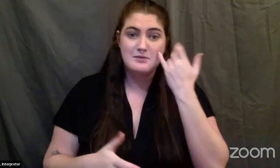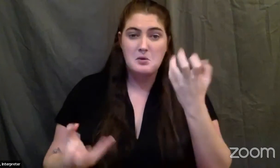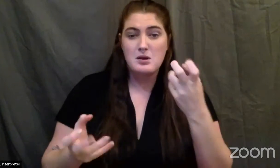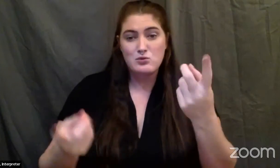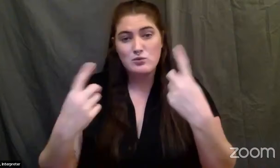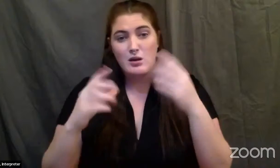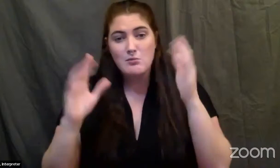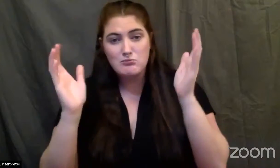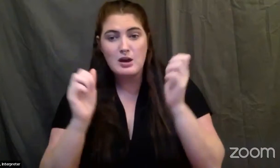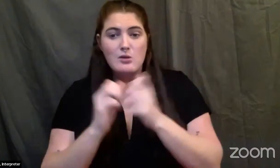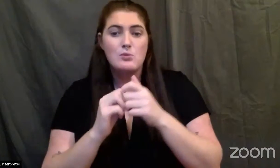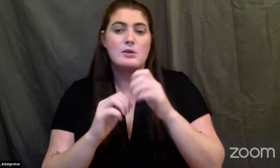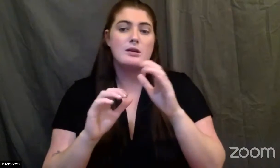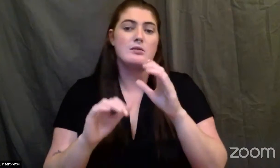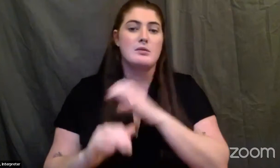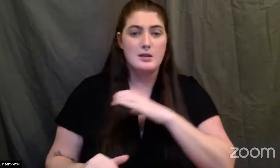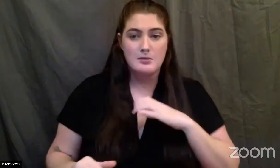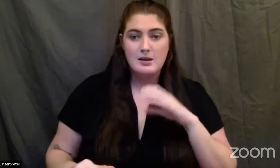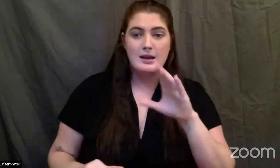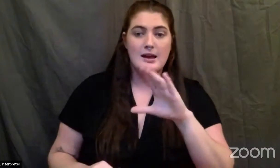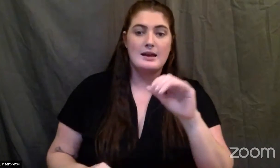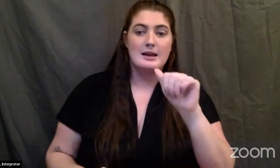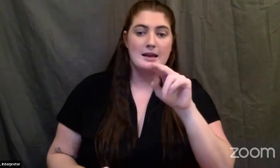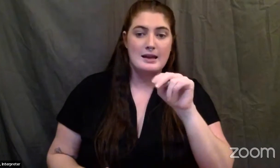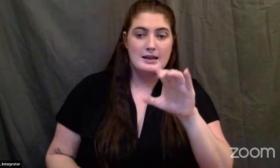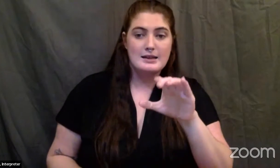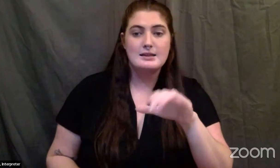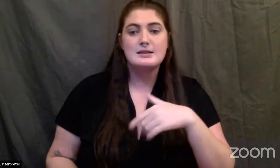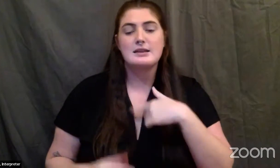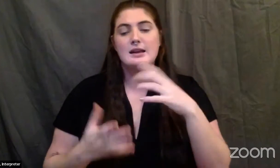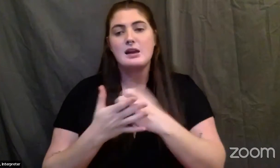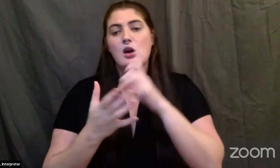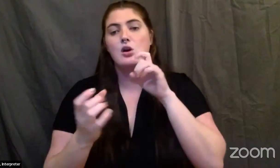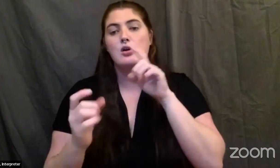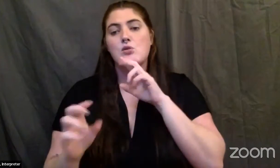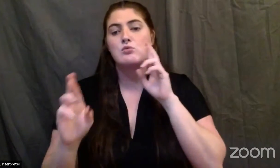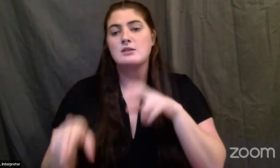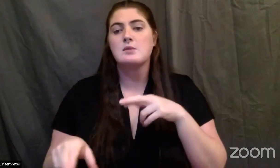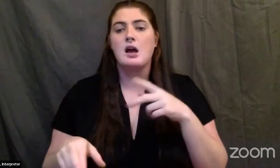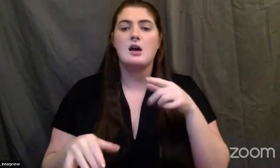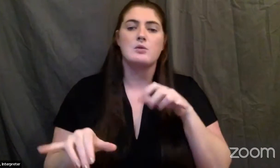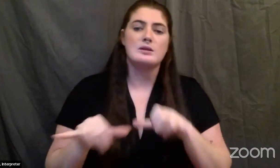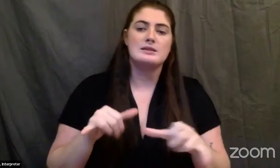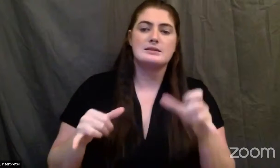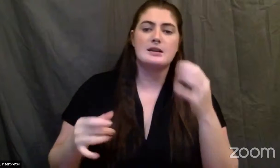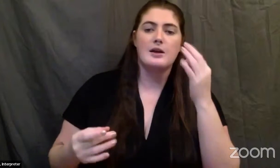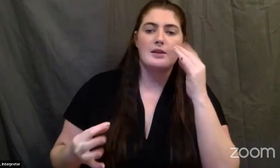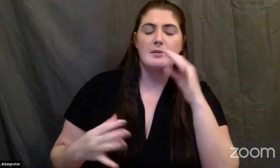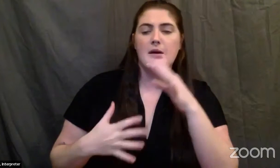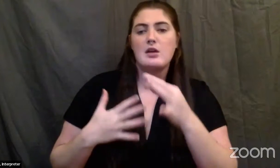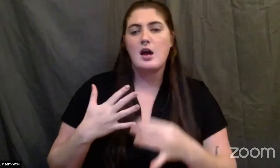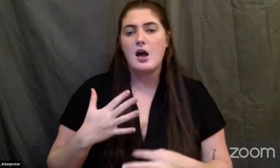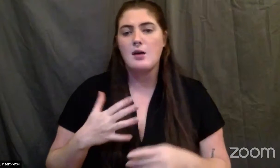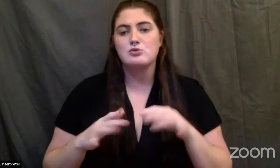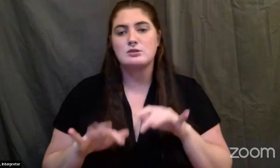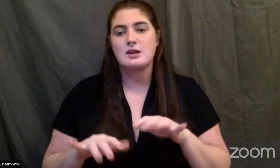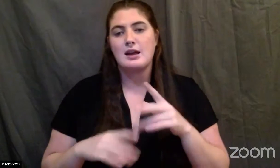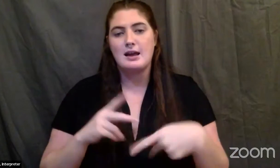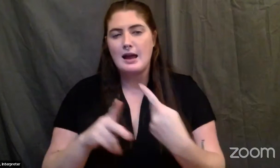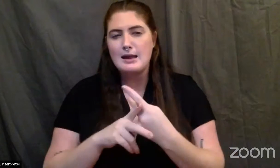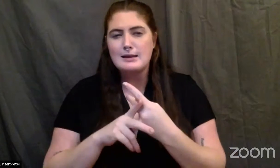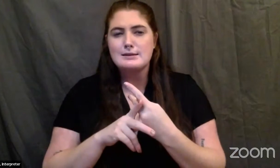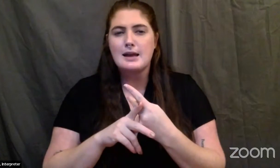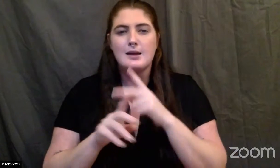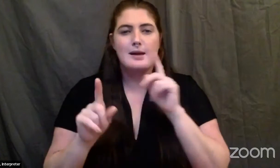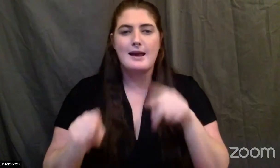the ANC. And I've just gotten responses, oh, we're still reconsidering our options type answers, is how